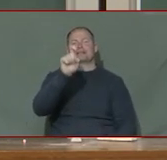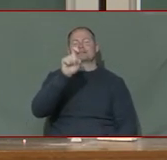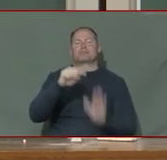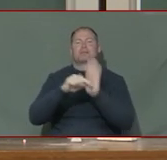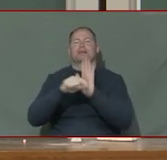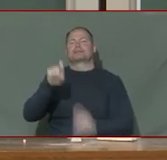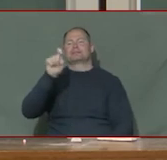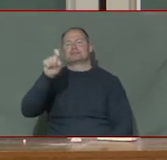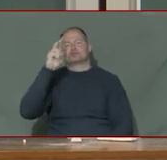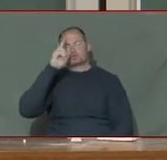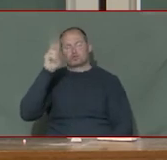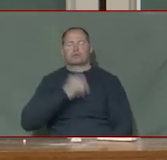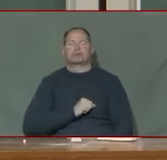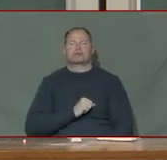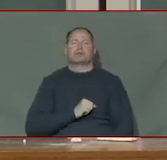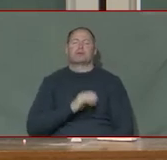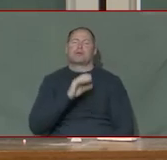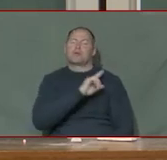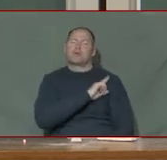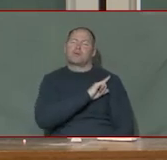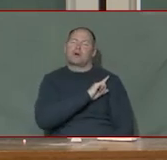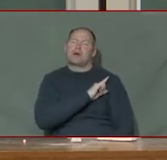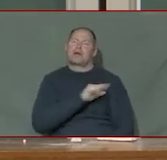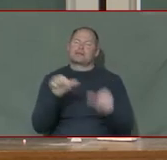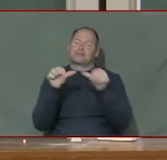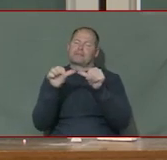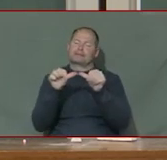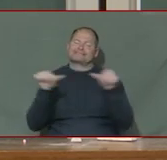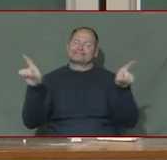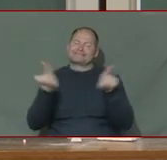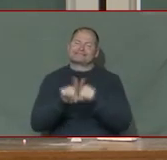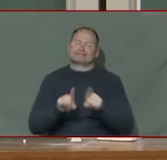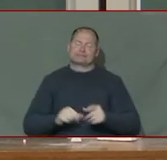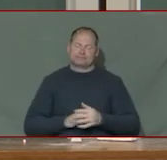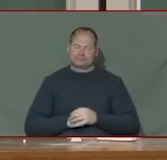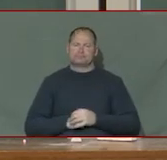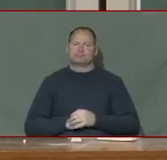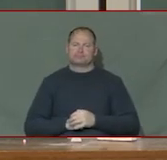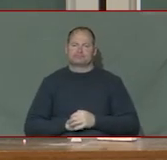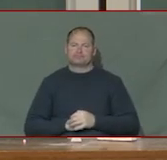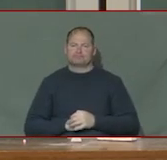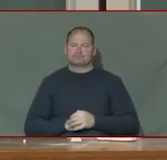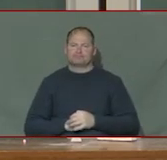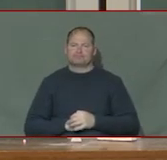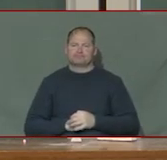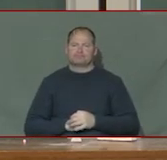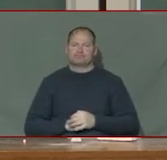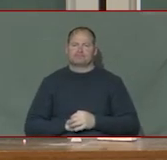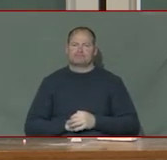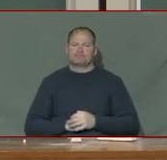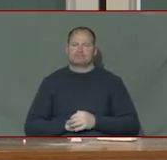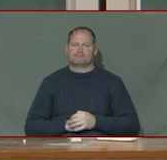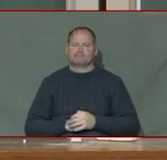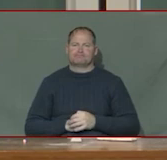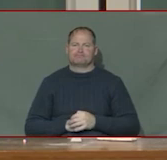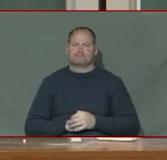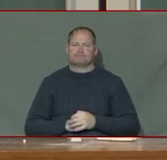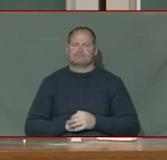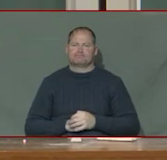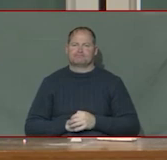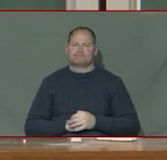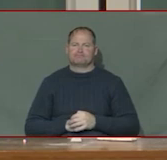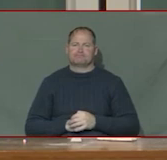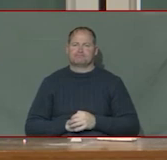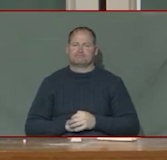squared. So it's a half base, which is x minus x squared, times x minus x squared, which is